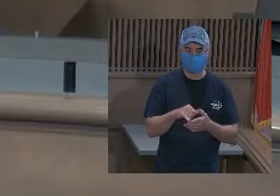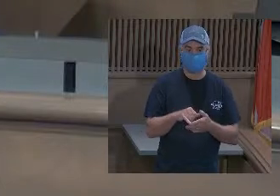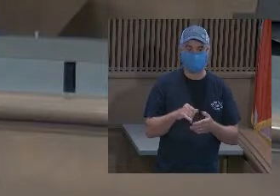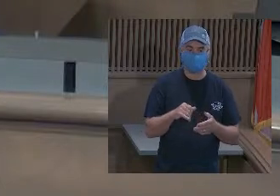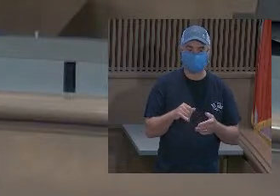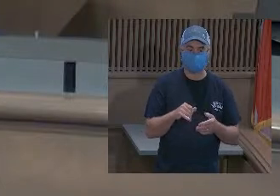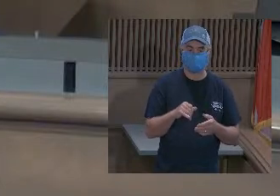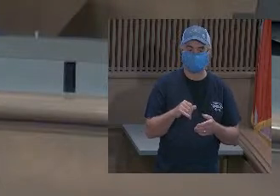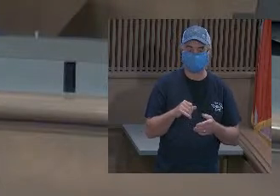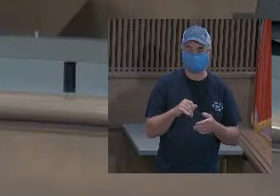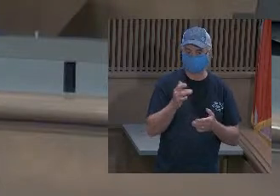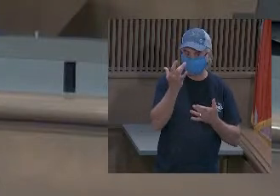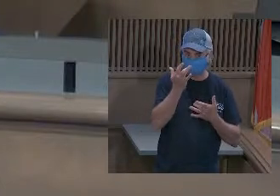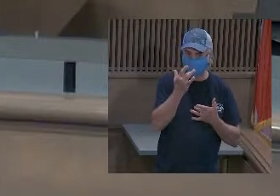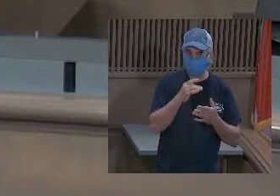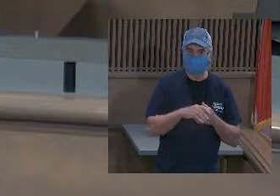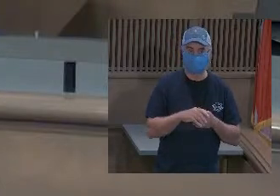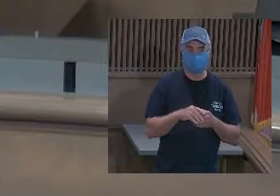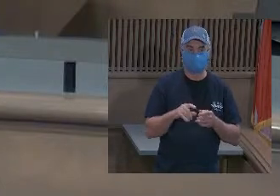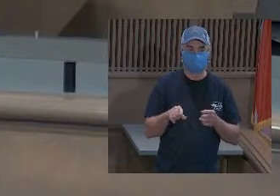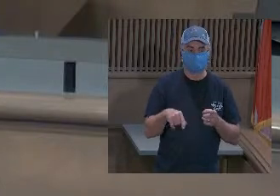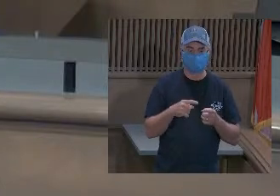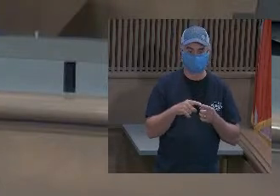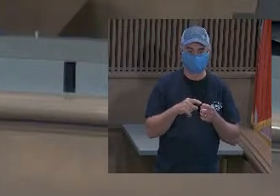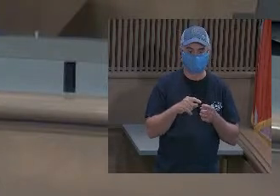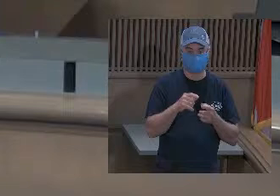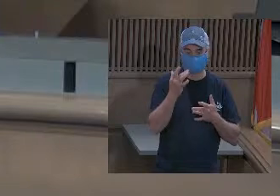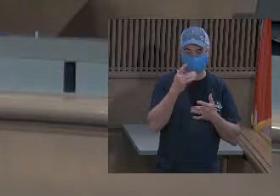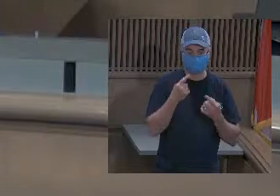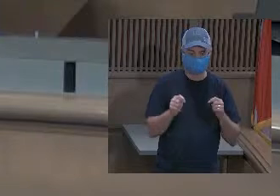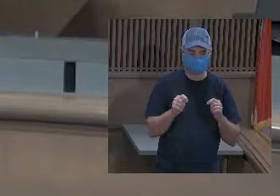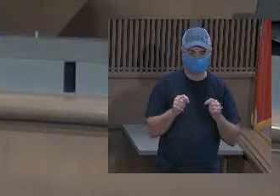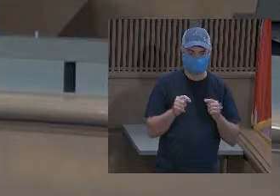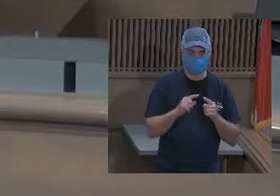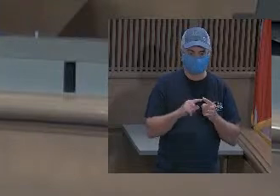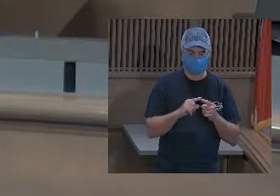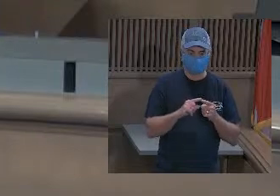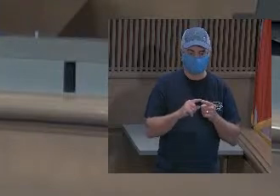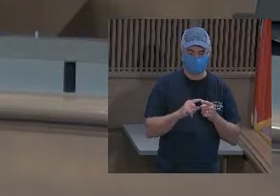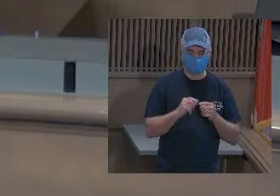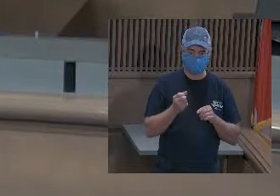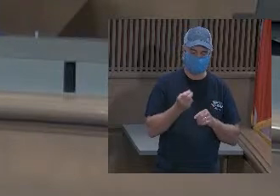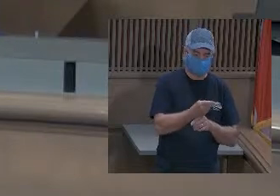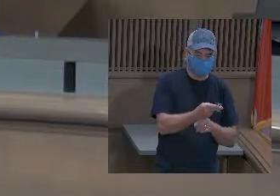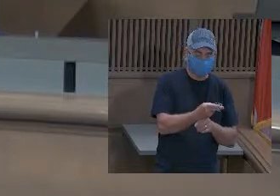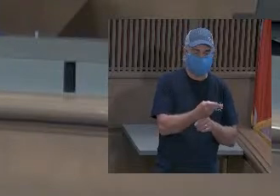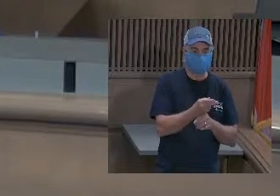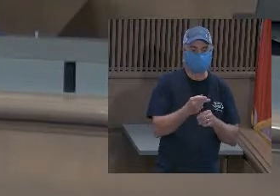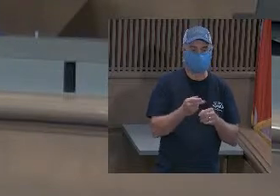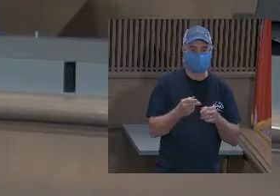the virus is fighting to overtake the body and shut down and harm the